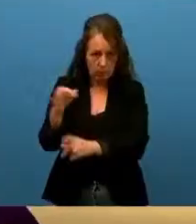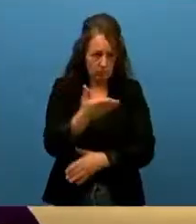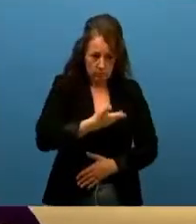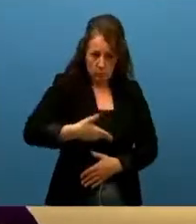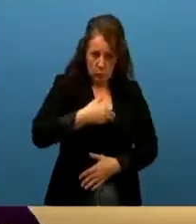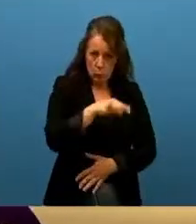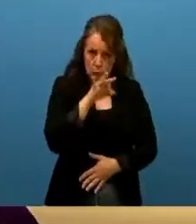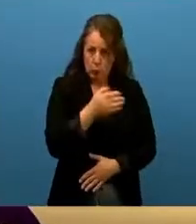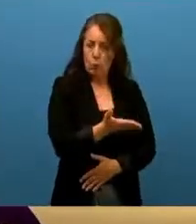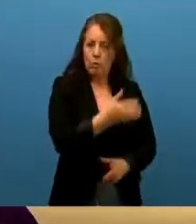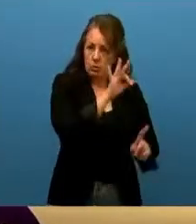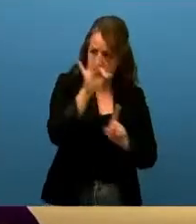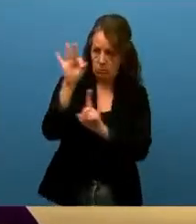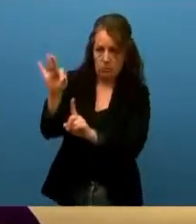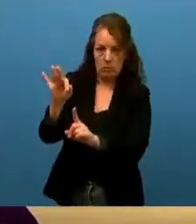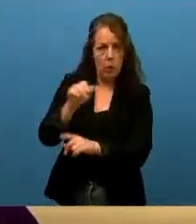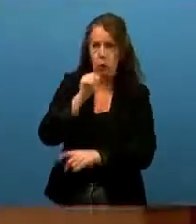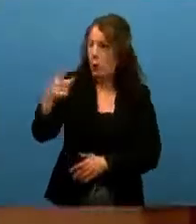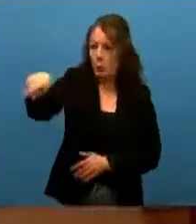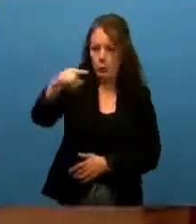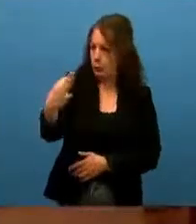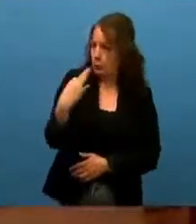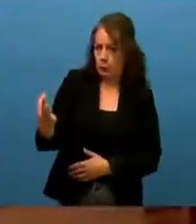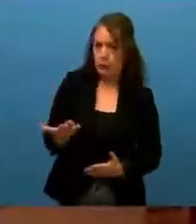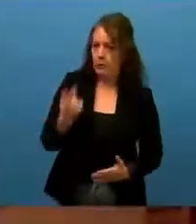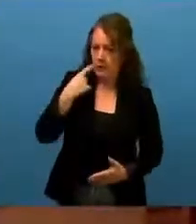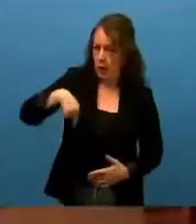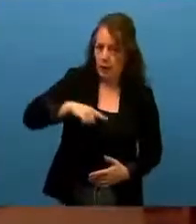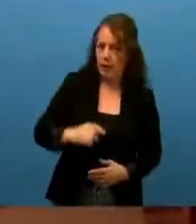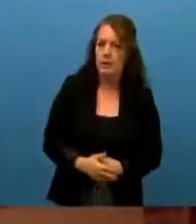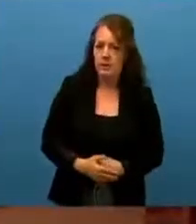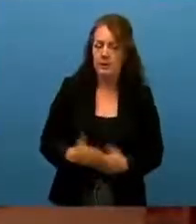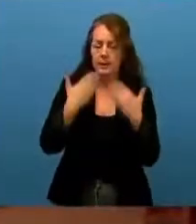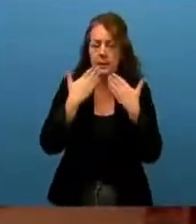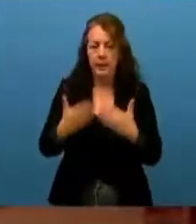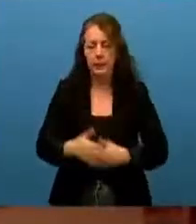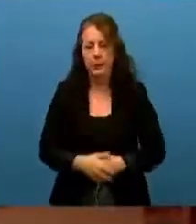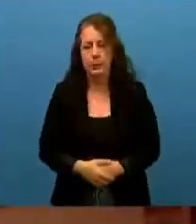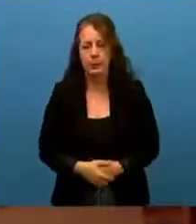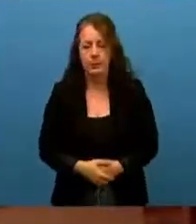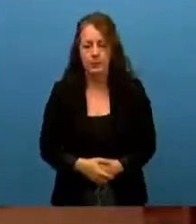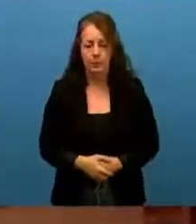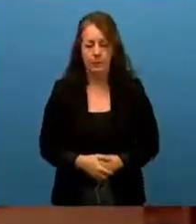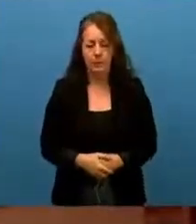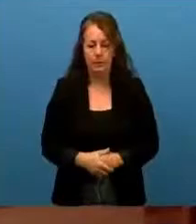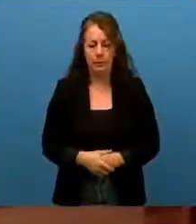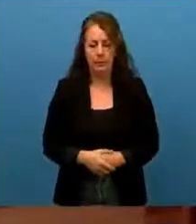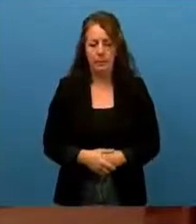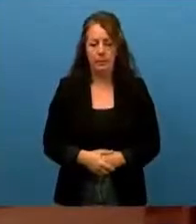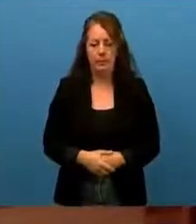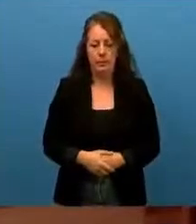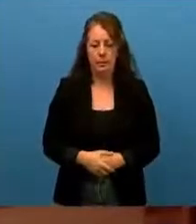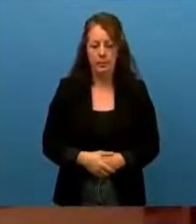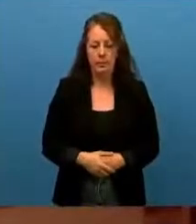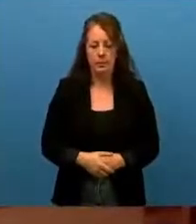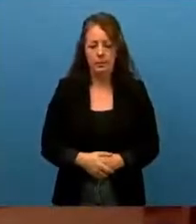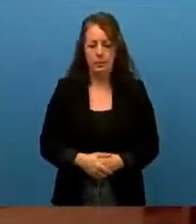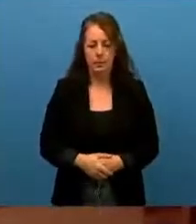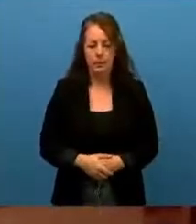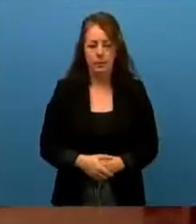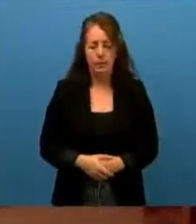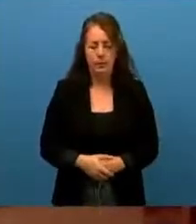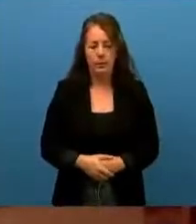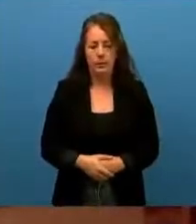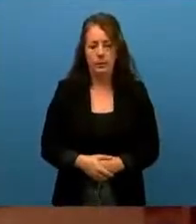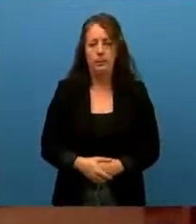peoples. Thank you, Madam Chair. Thank you, Kenneth, for that statement. The next speaker is